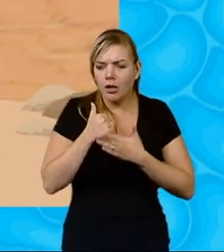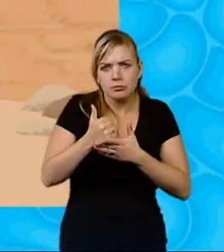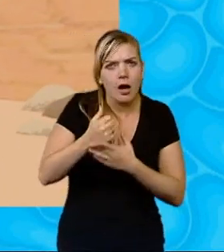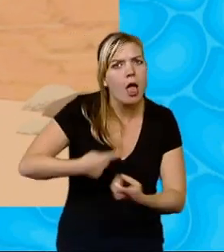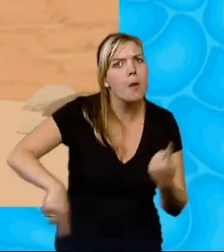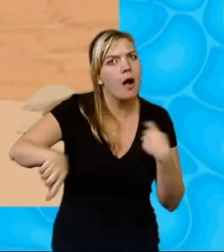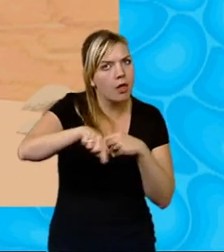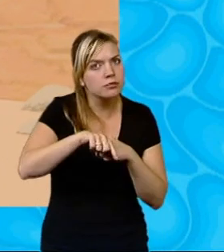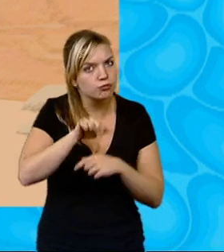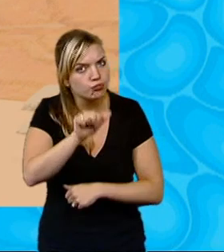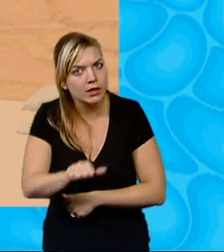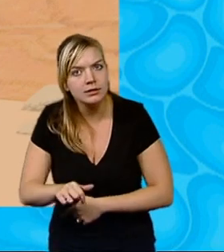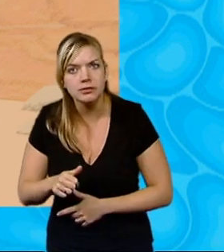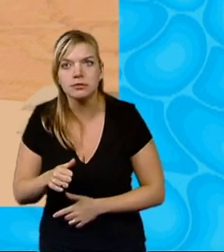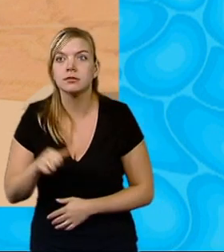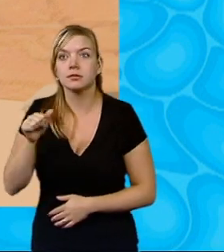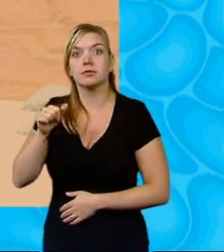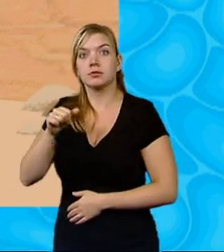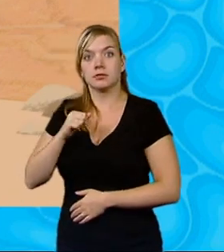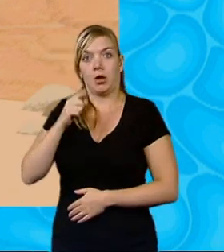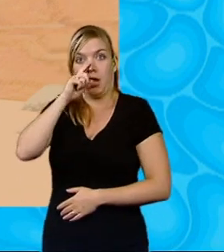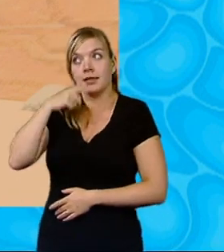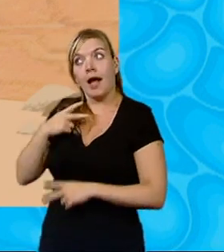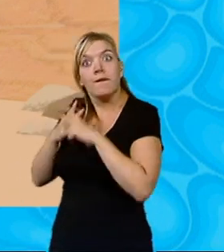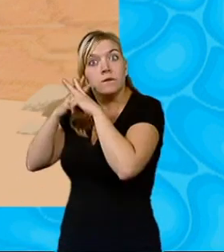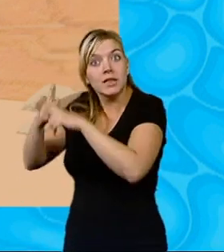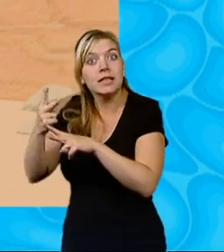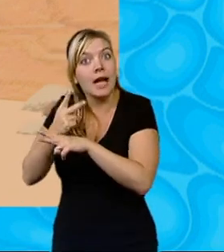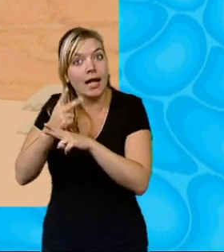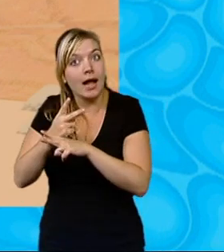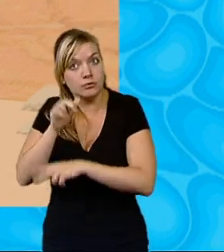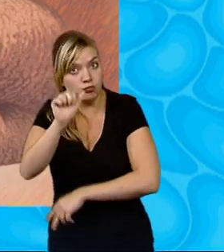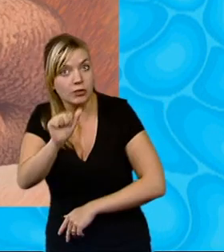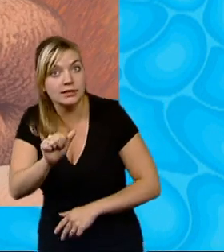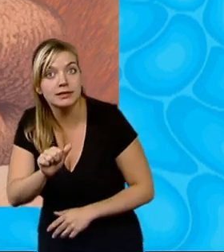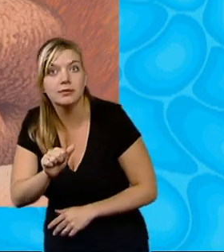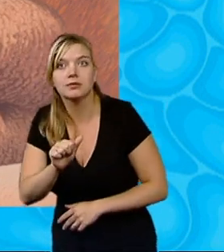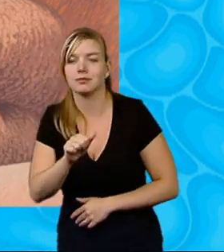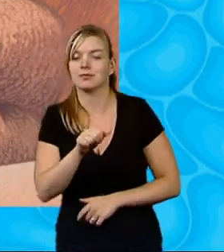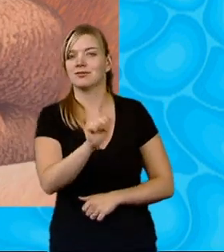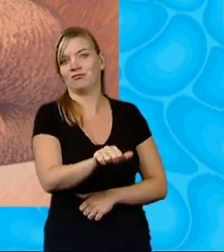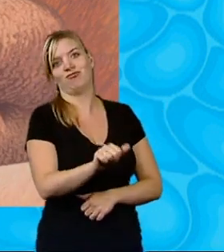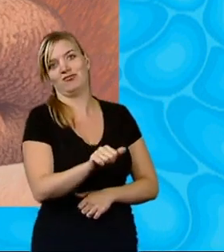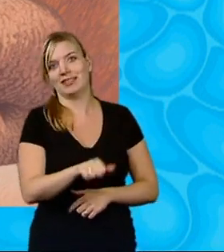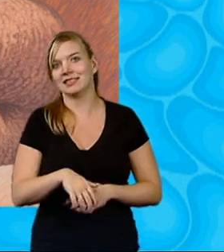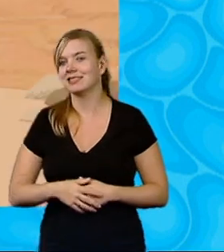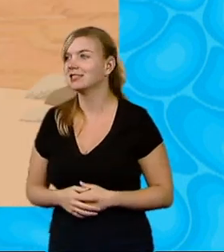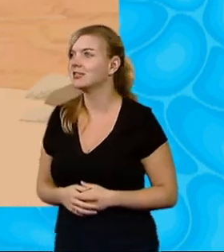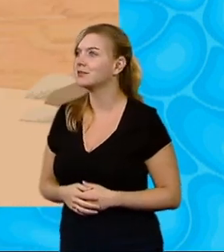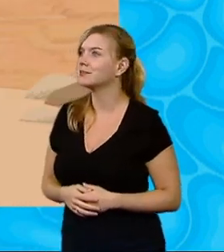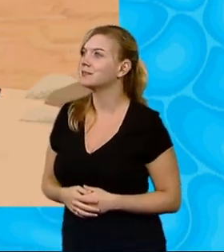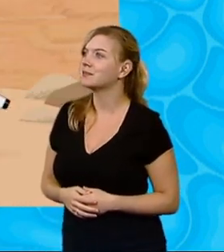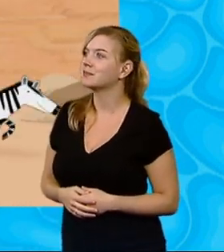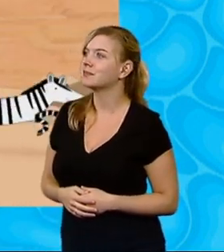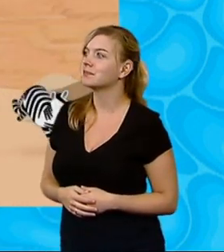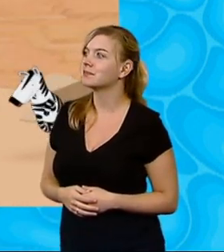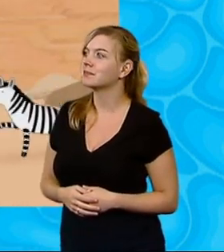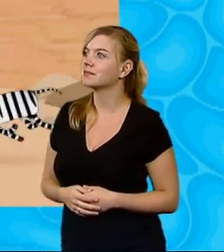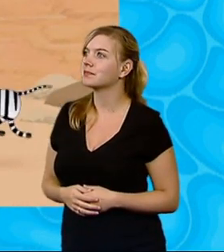someone, doesn't it, Carla? Yeah, we can always come and visit. Right, Mama? Right, Carla.